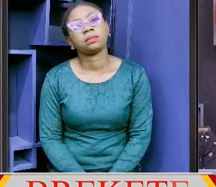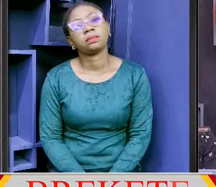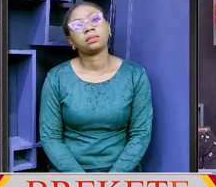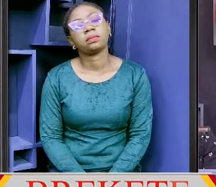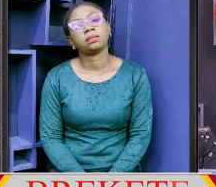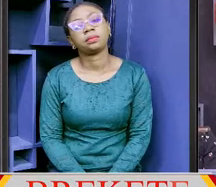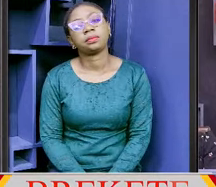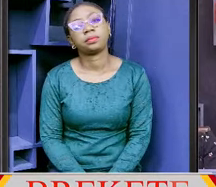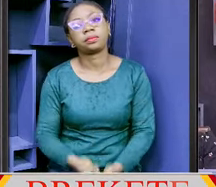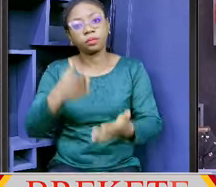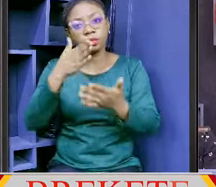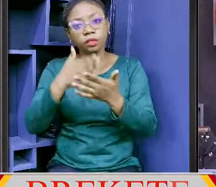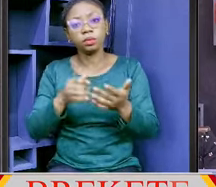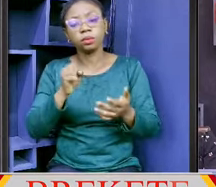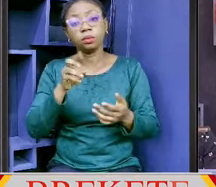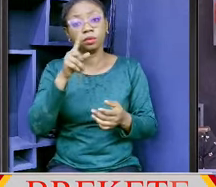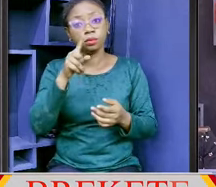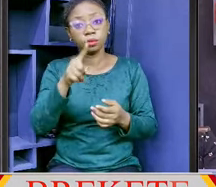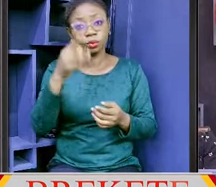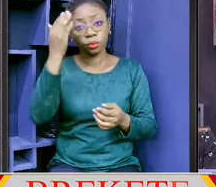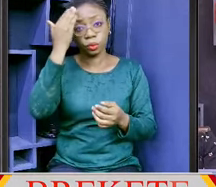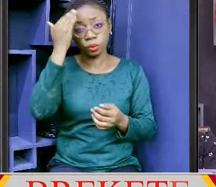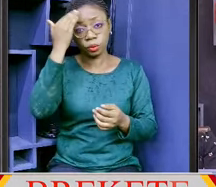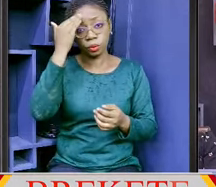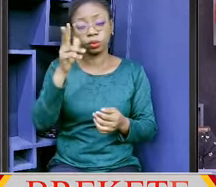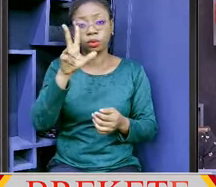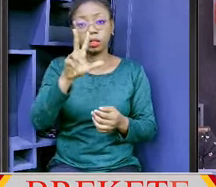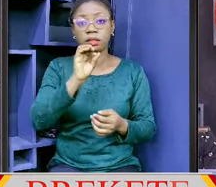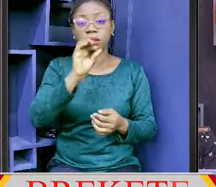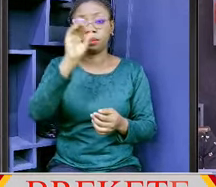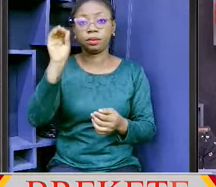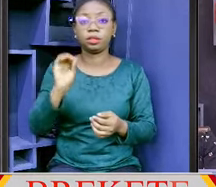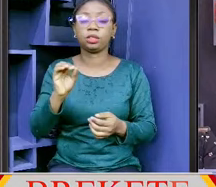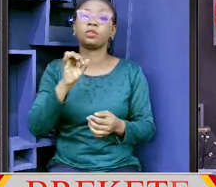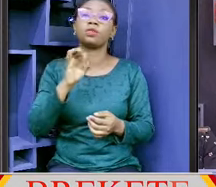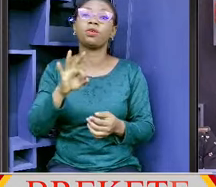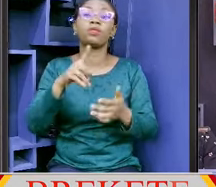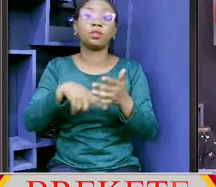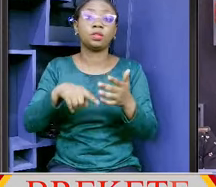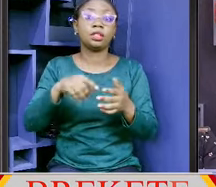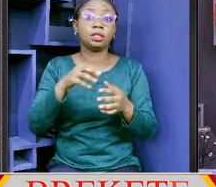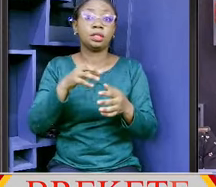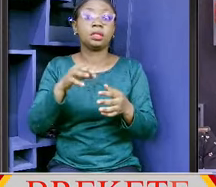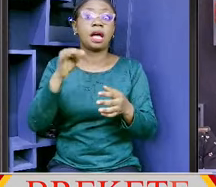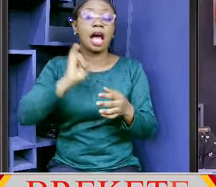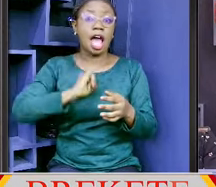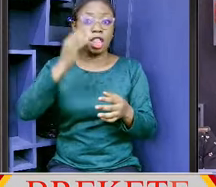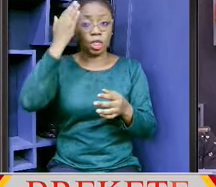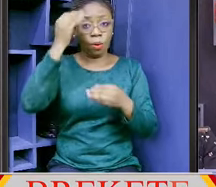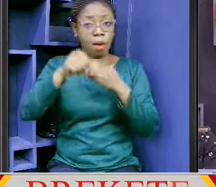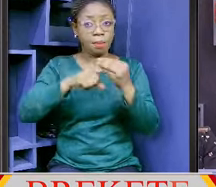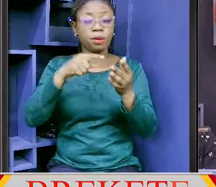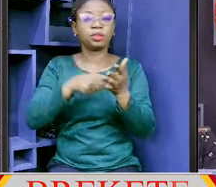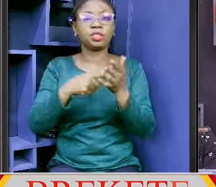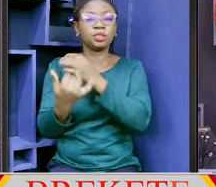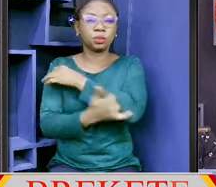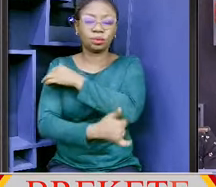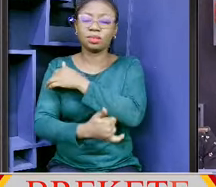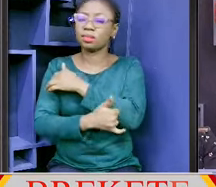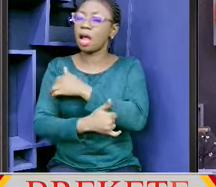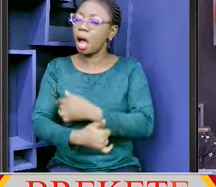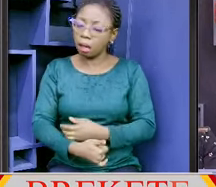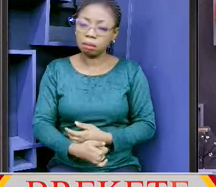If some of una sabi 30% of what I know about this country, I swear some of una go run mad. Una go